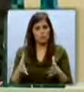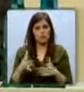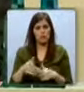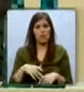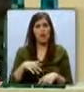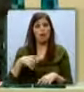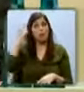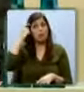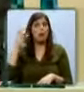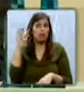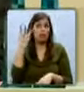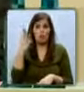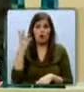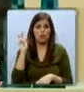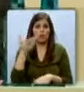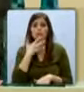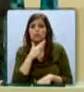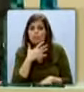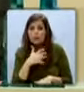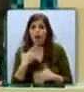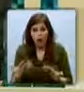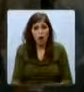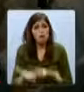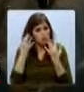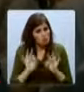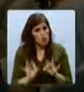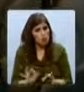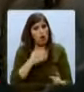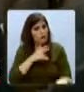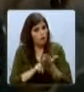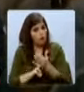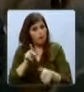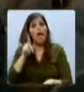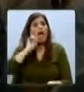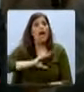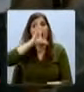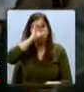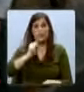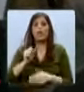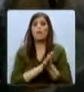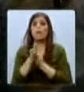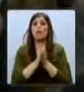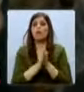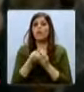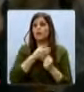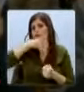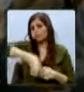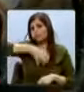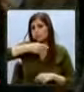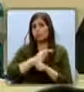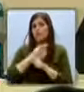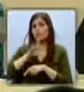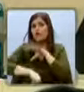More sufficient than most have expected 4 years ago. That is the truth. E a ministra aproveita para apresentar a uma vasta audiência as razões do